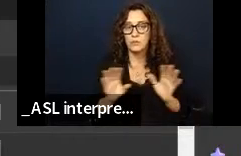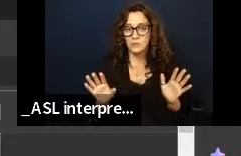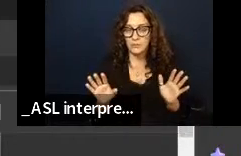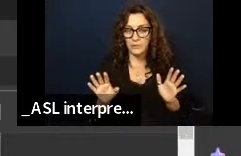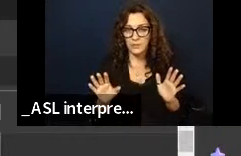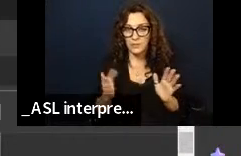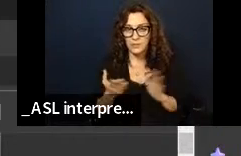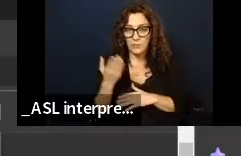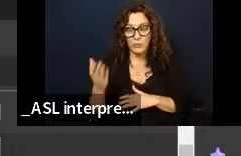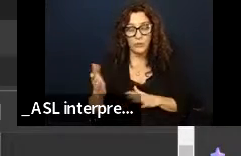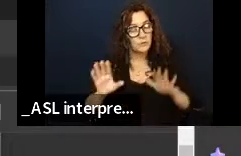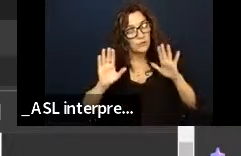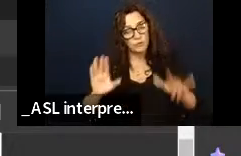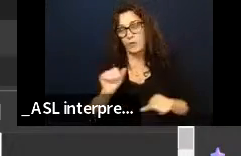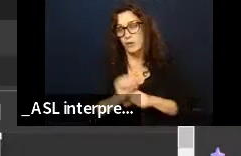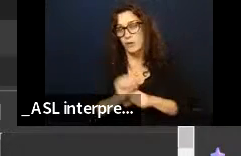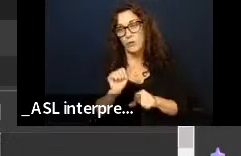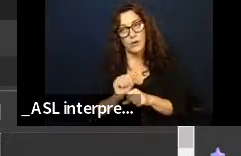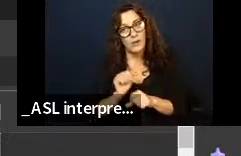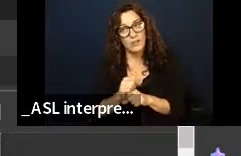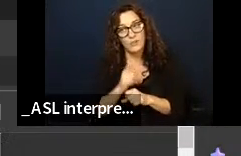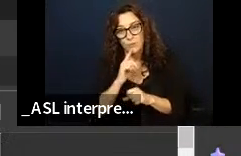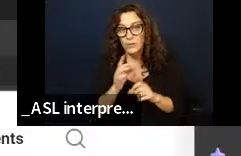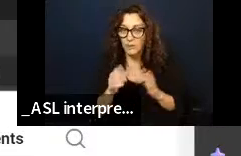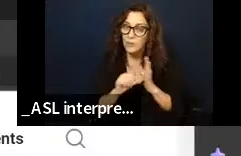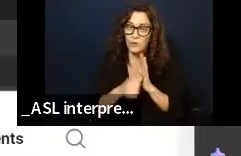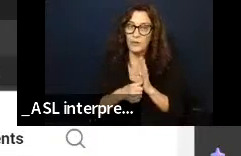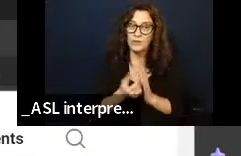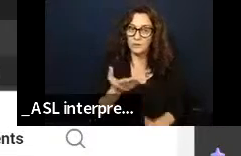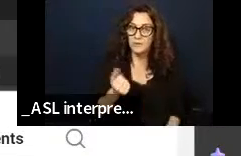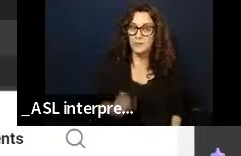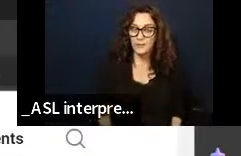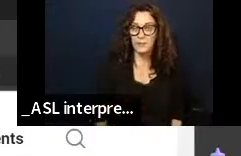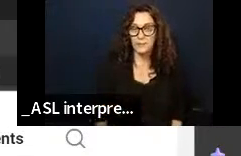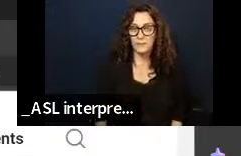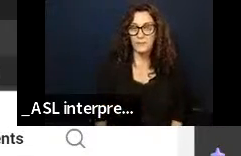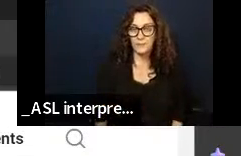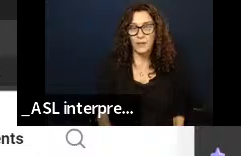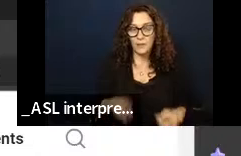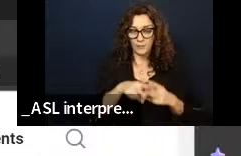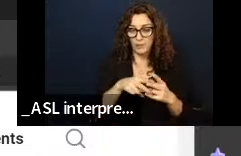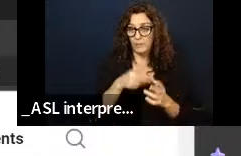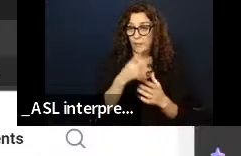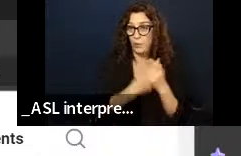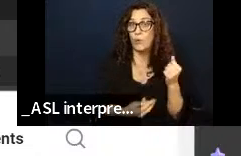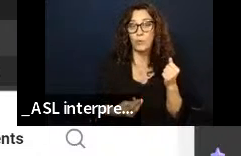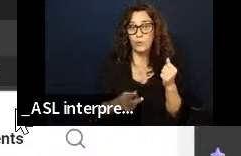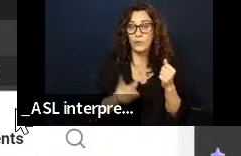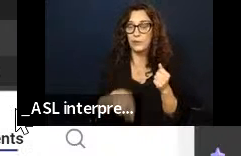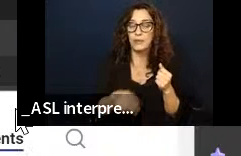really spectacular work here, and the comments that you can